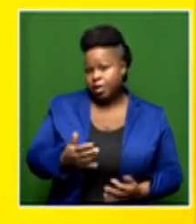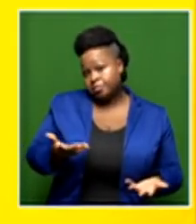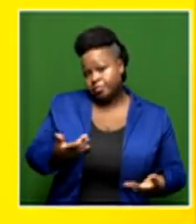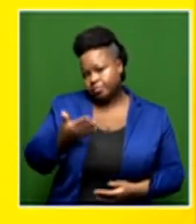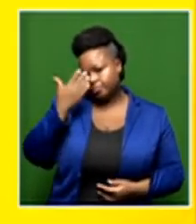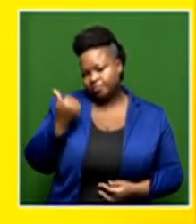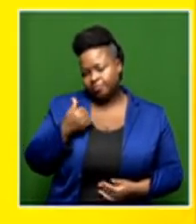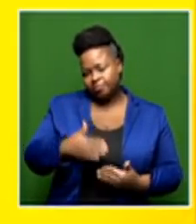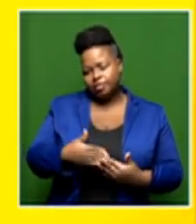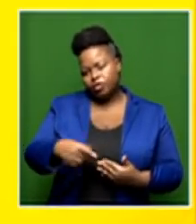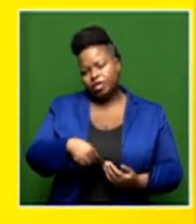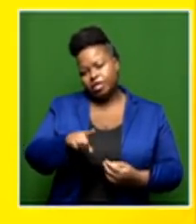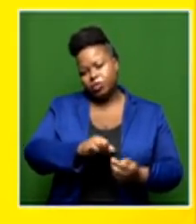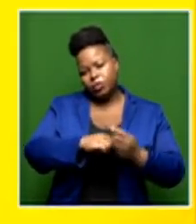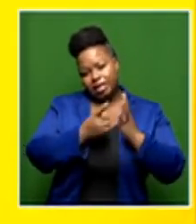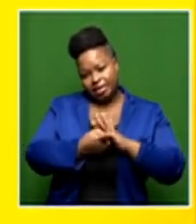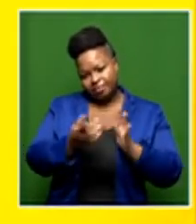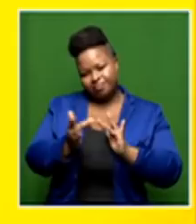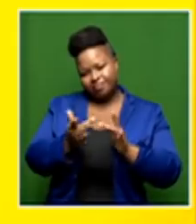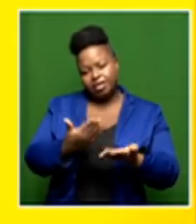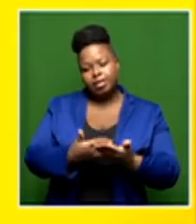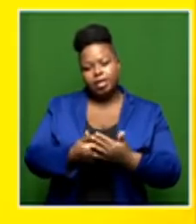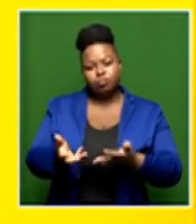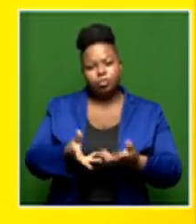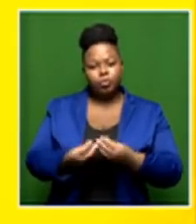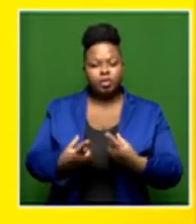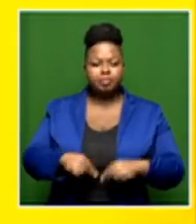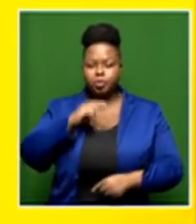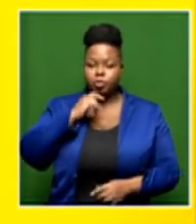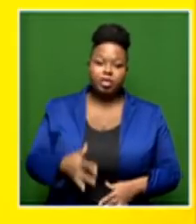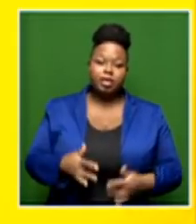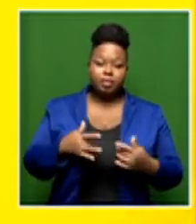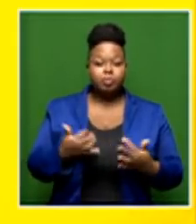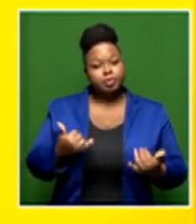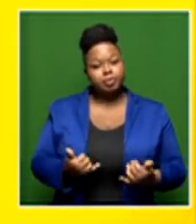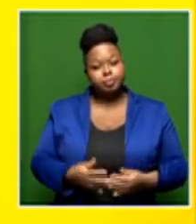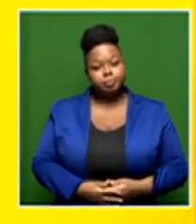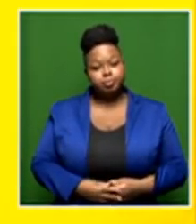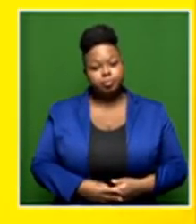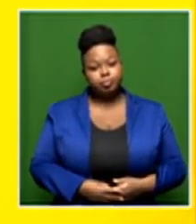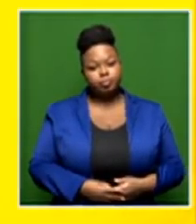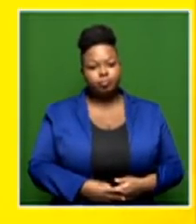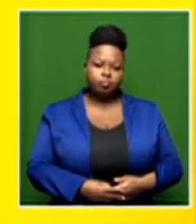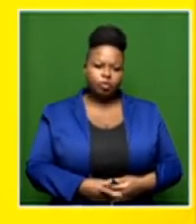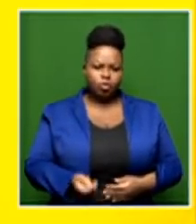knows, throughout the week, we might even get her to speak to us here on Morning Live. Right now, though, it is just about 8:30.